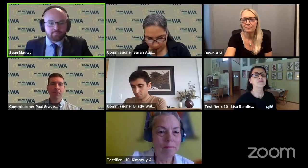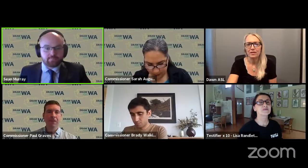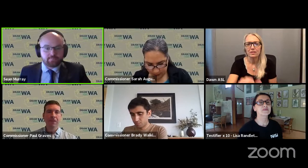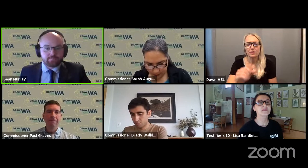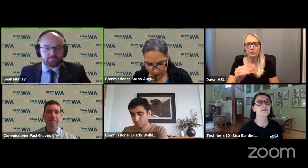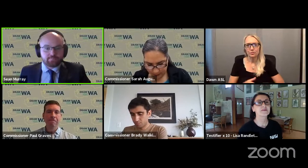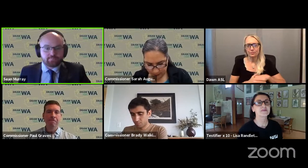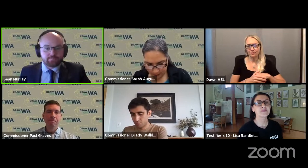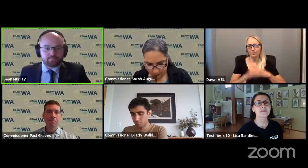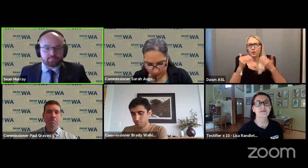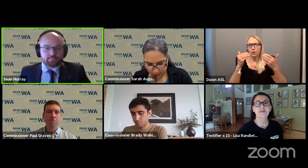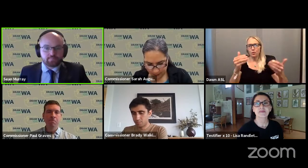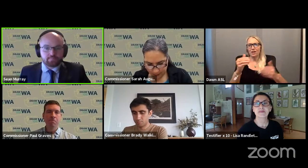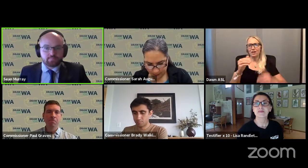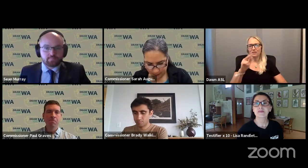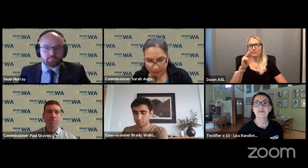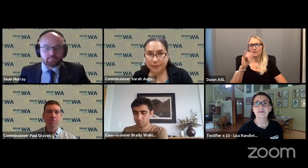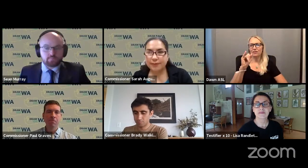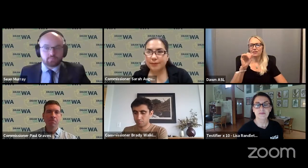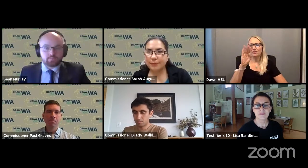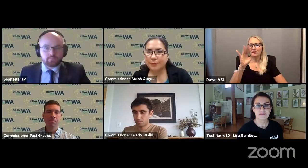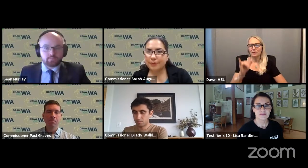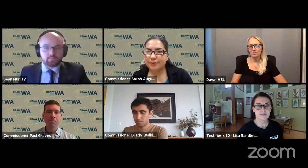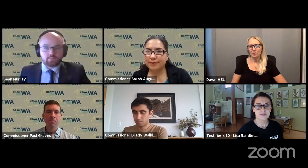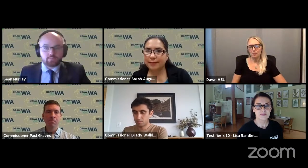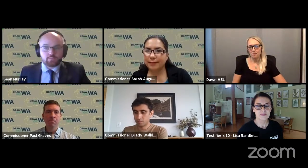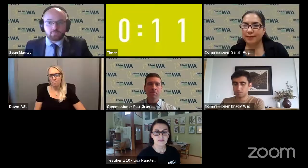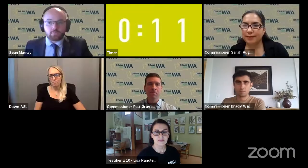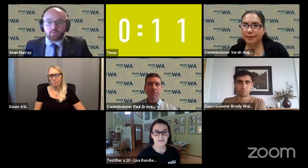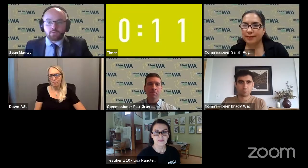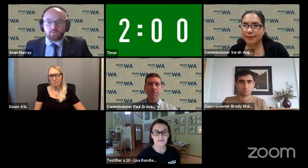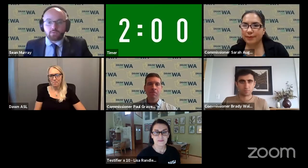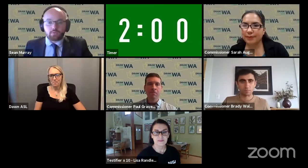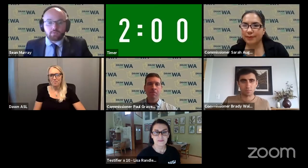testimony. All right.